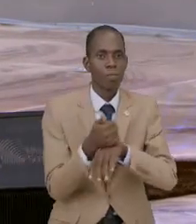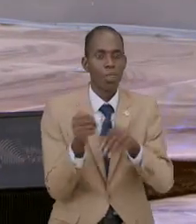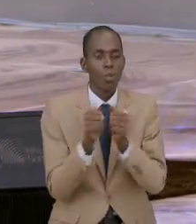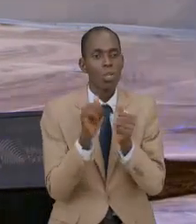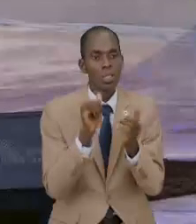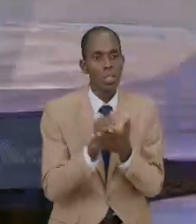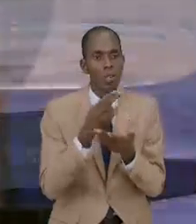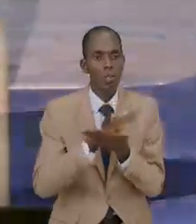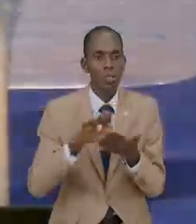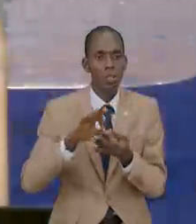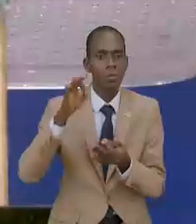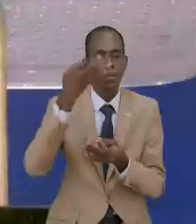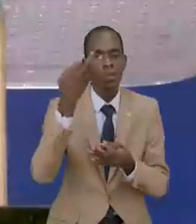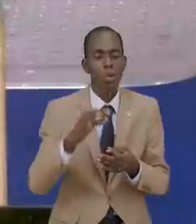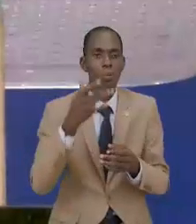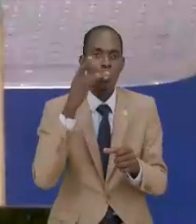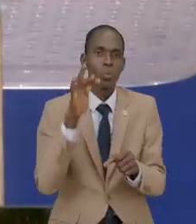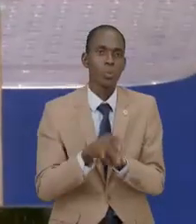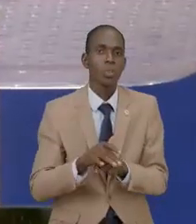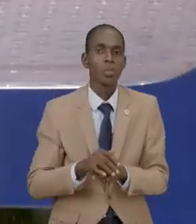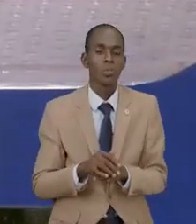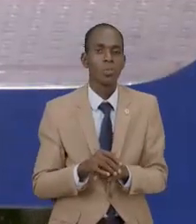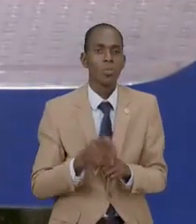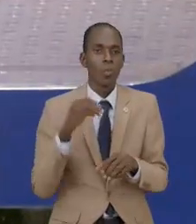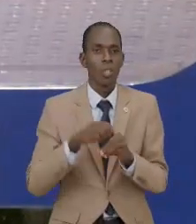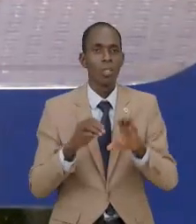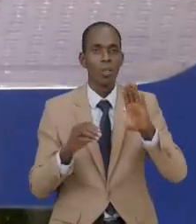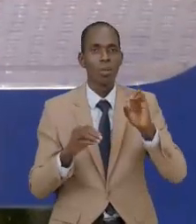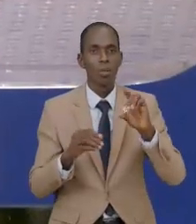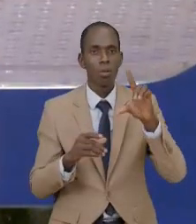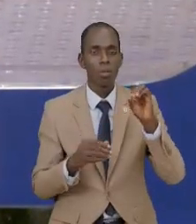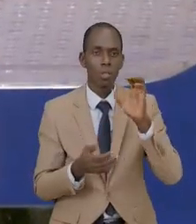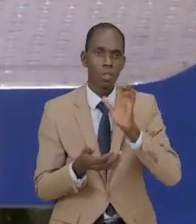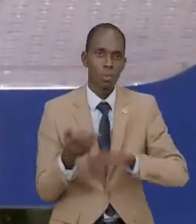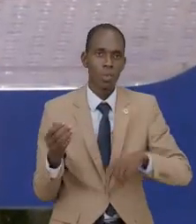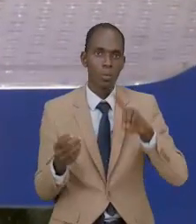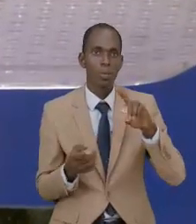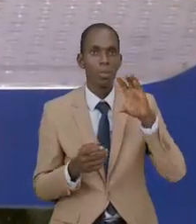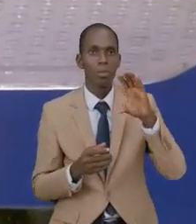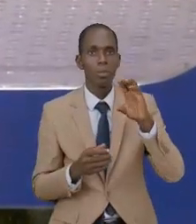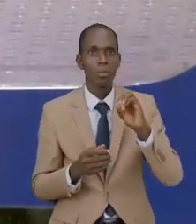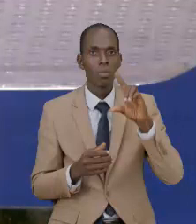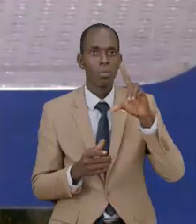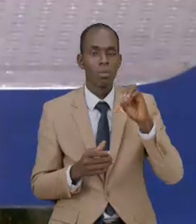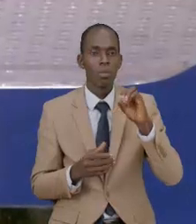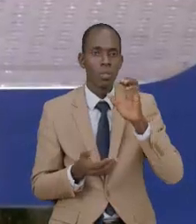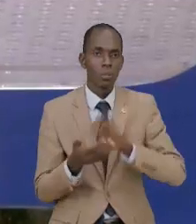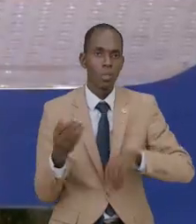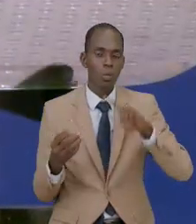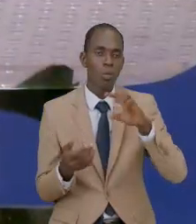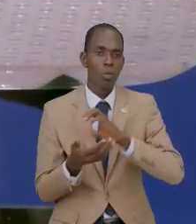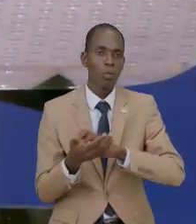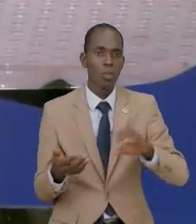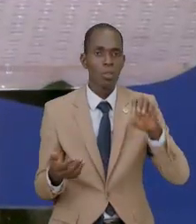Holy Spirit of promise. Colossians chapter 1, reading from verse 12, giving